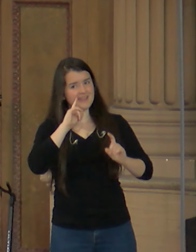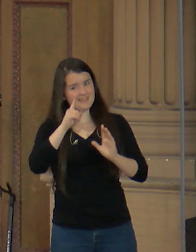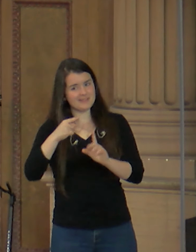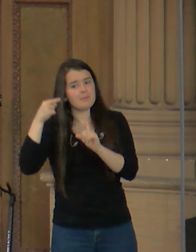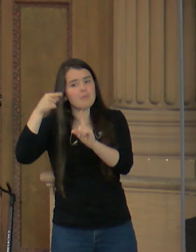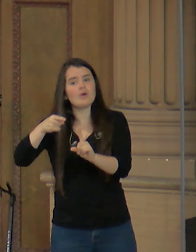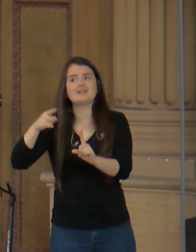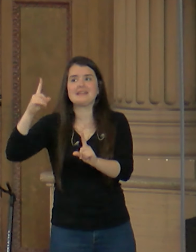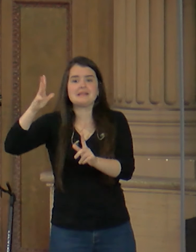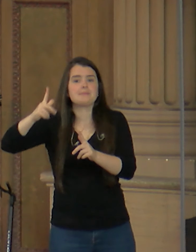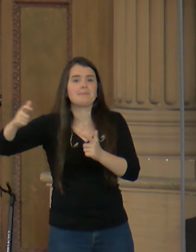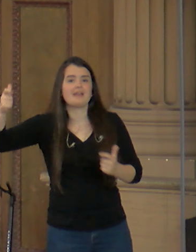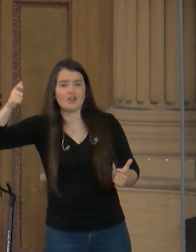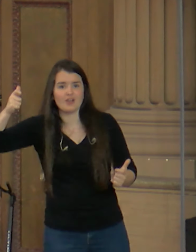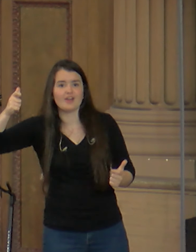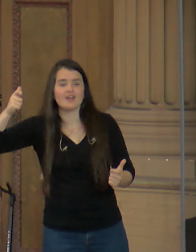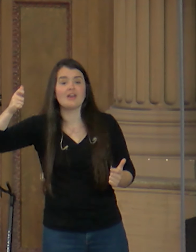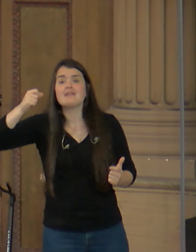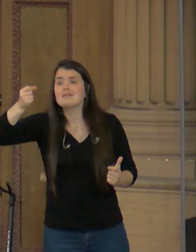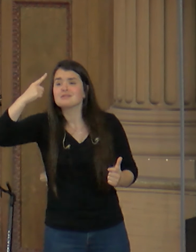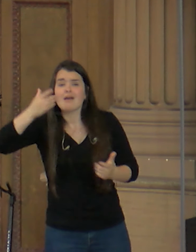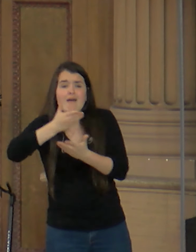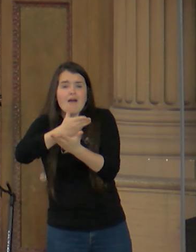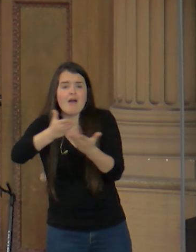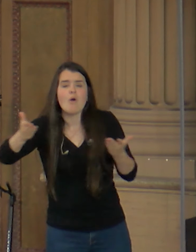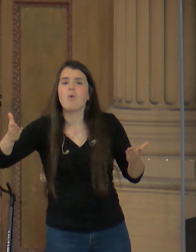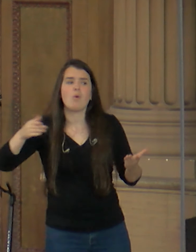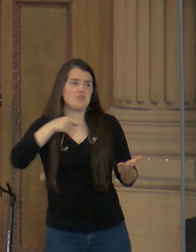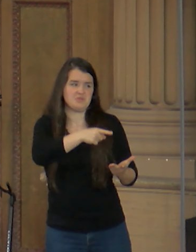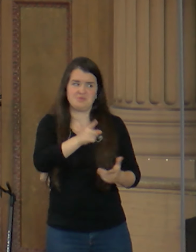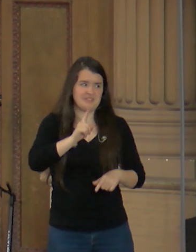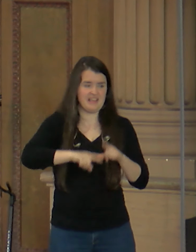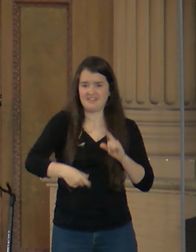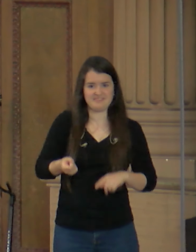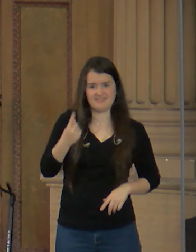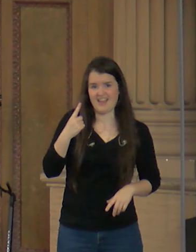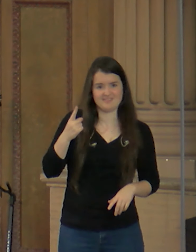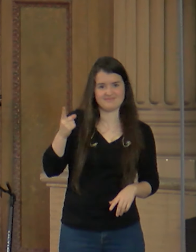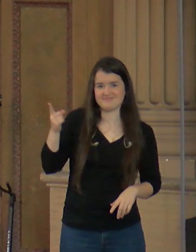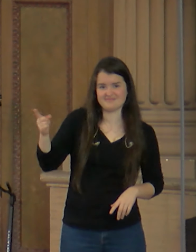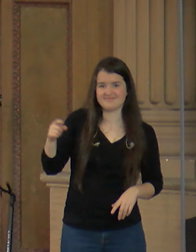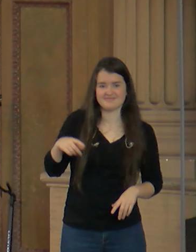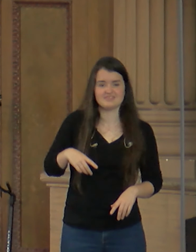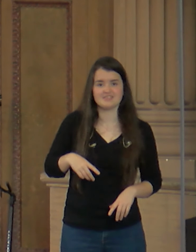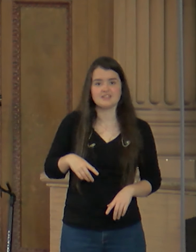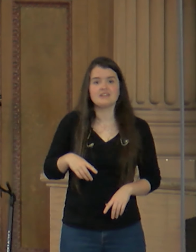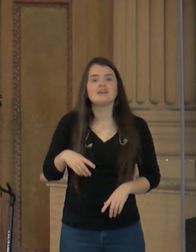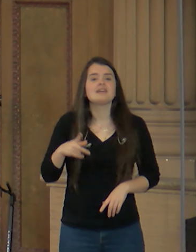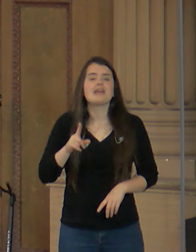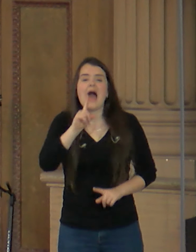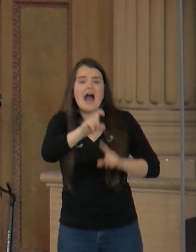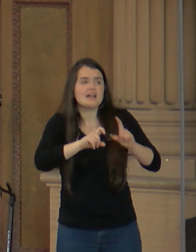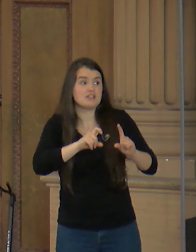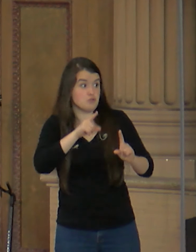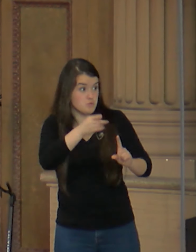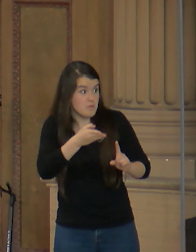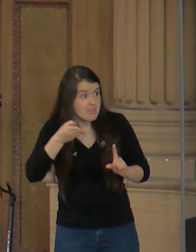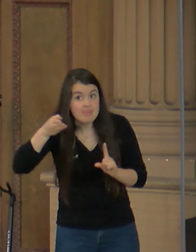understands things that Job could never understand, that Job doesn't even have the capacity to understand. That's why he asked these questions like, were you there when